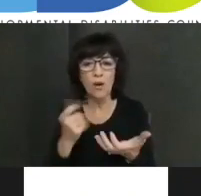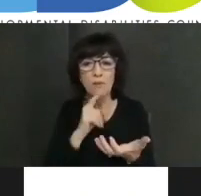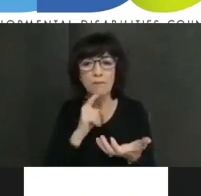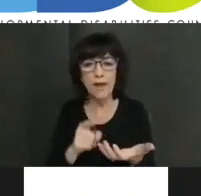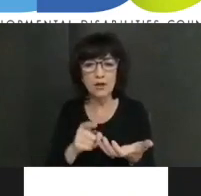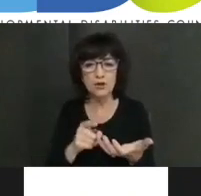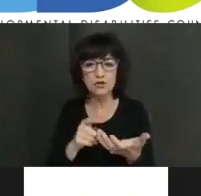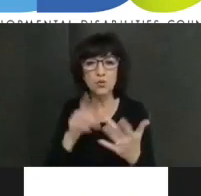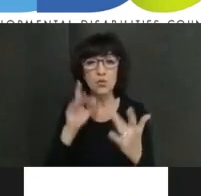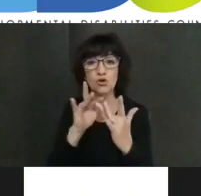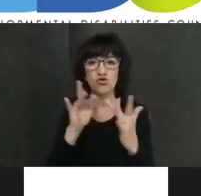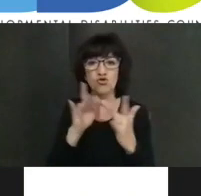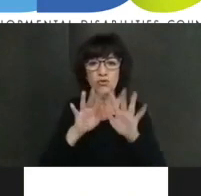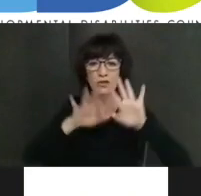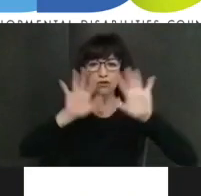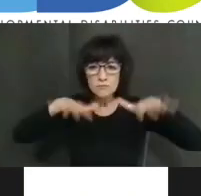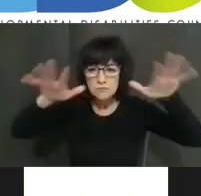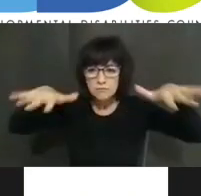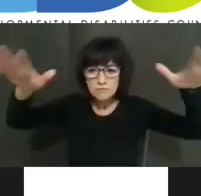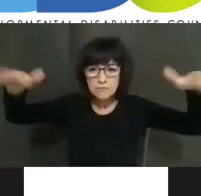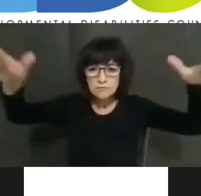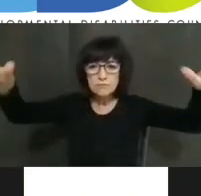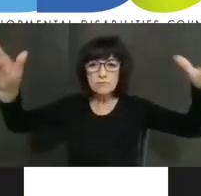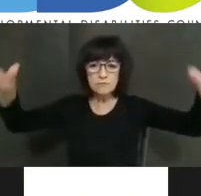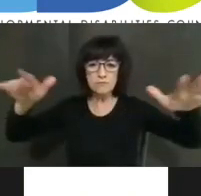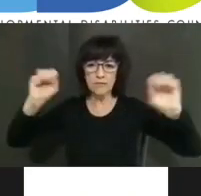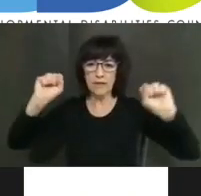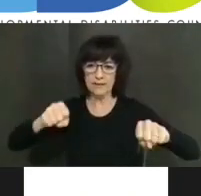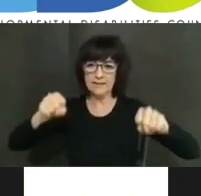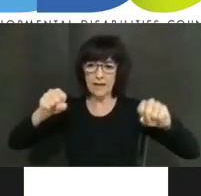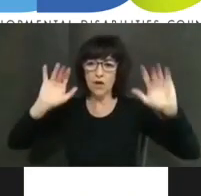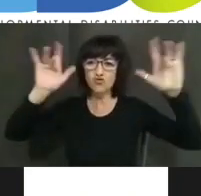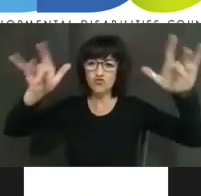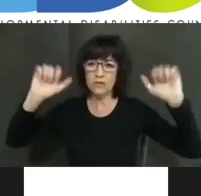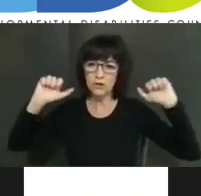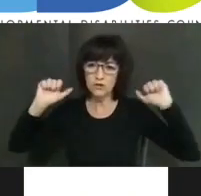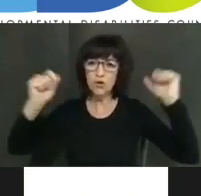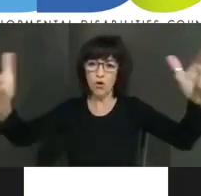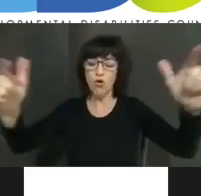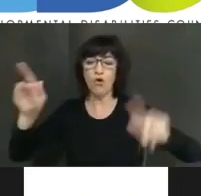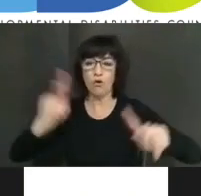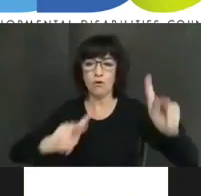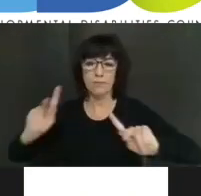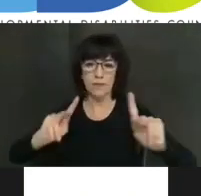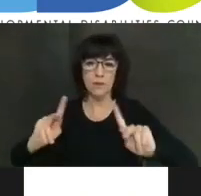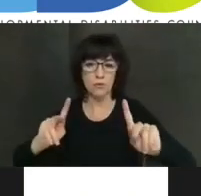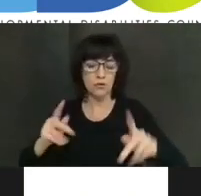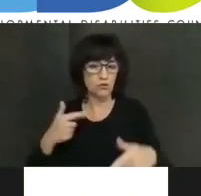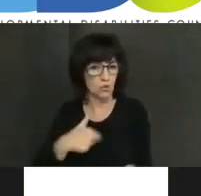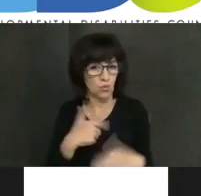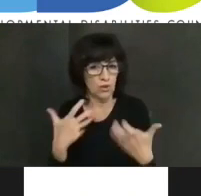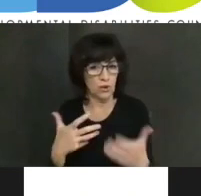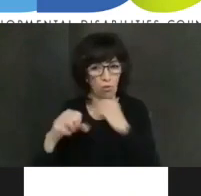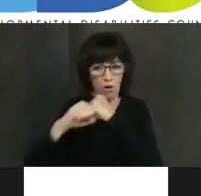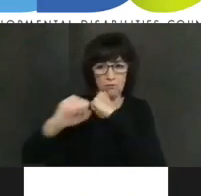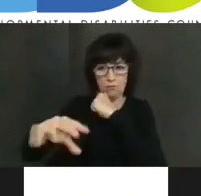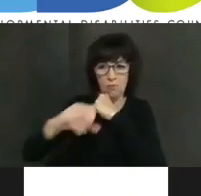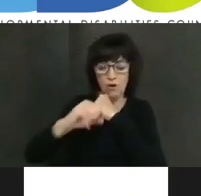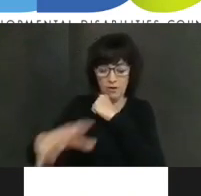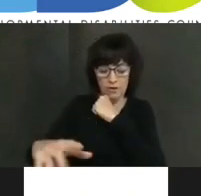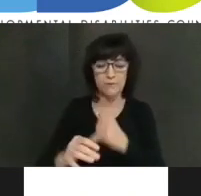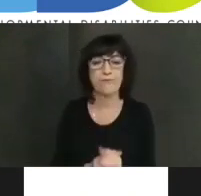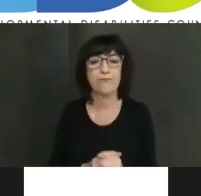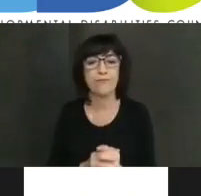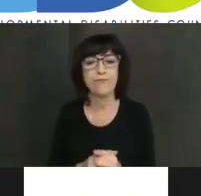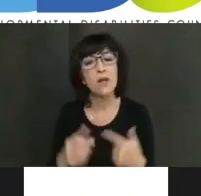marketing became a key function of promoting this app. And what I'm going to talk about is our